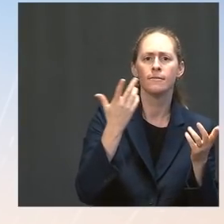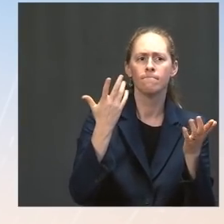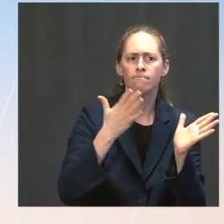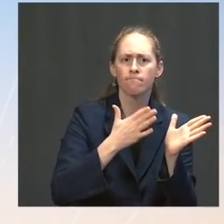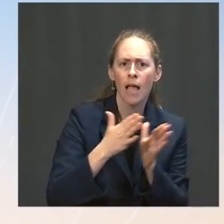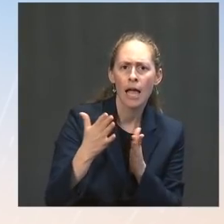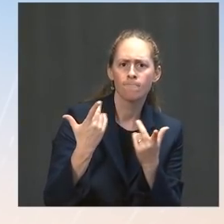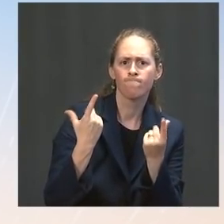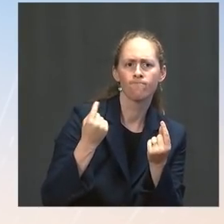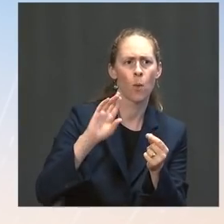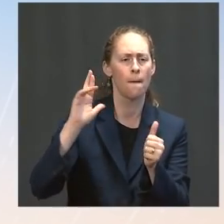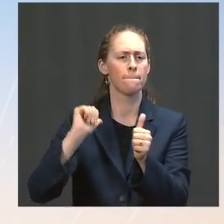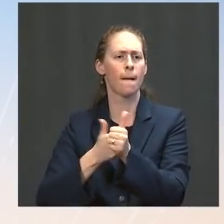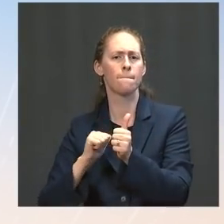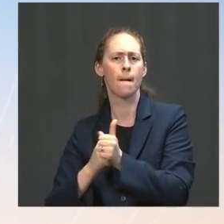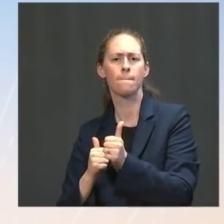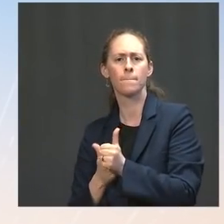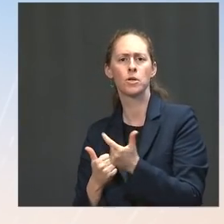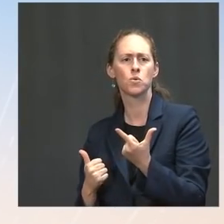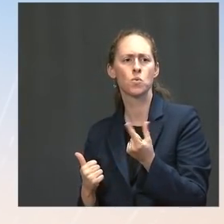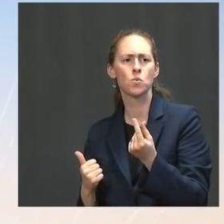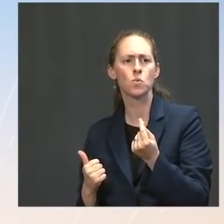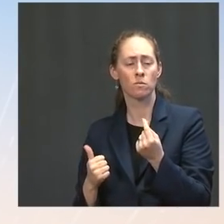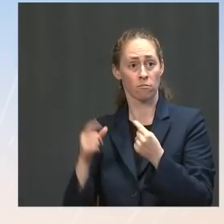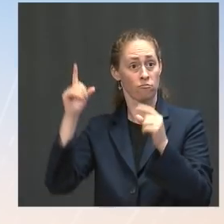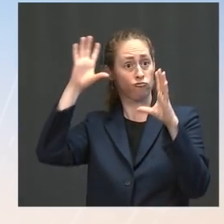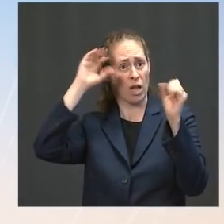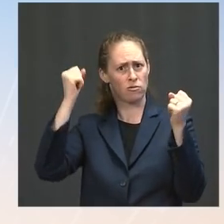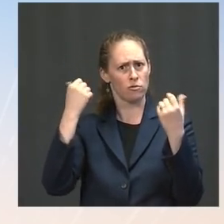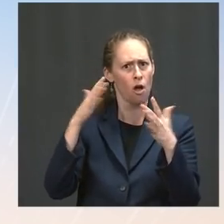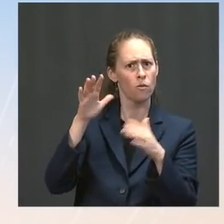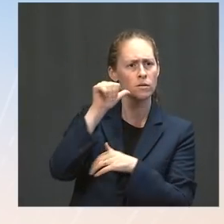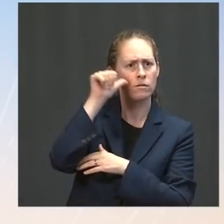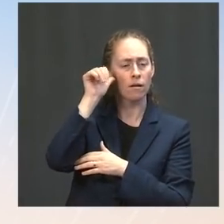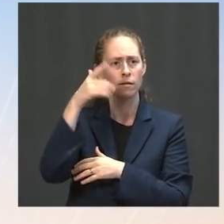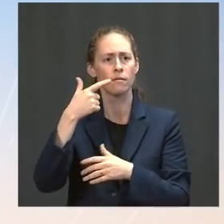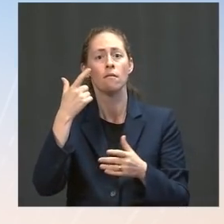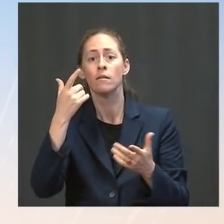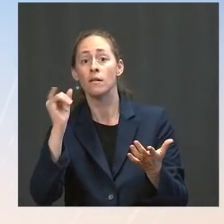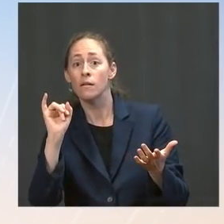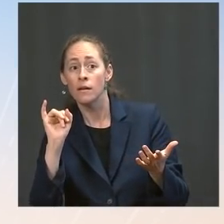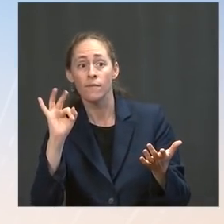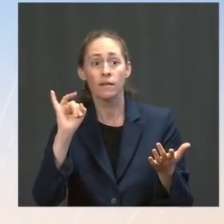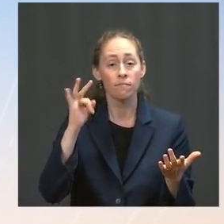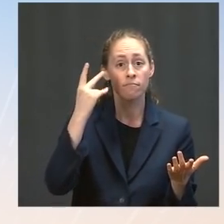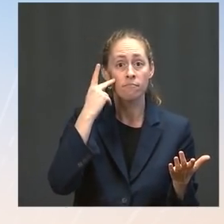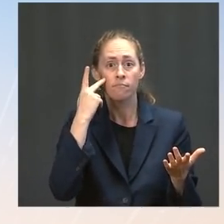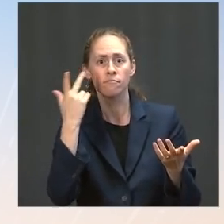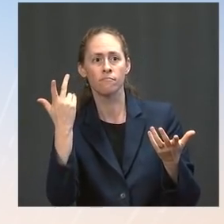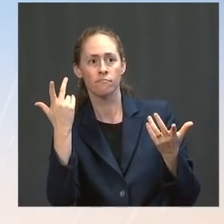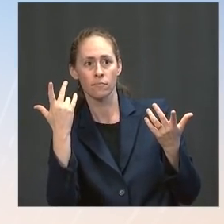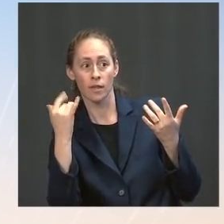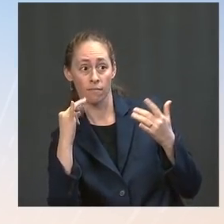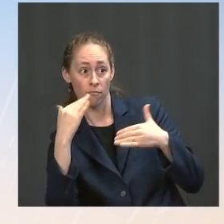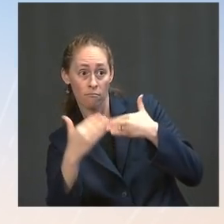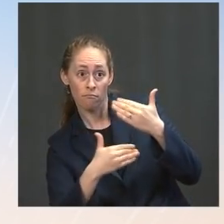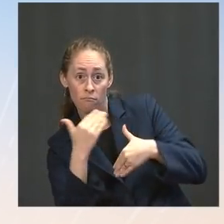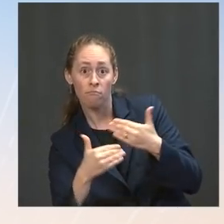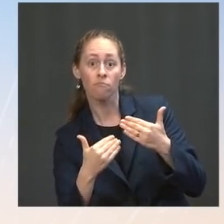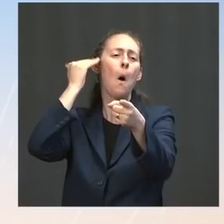that's not information we would provide publicly. Because of the prioritization we've given to this and the importance of this information for the